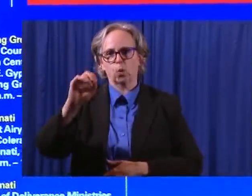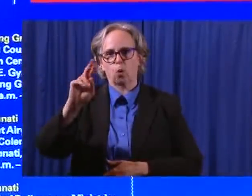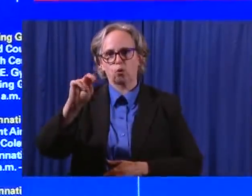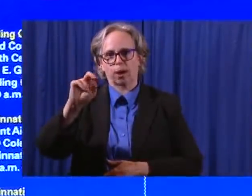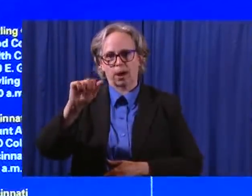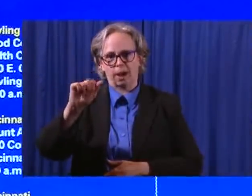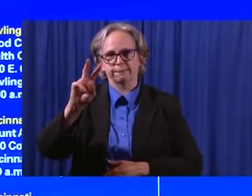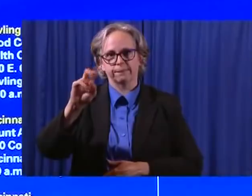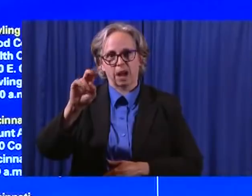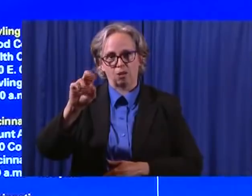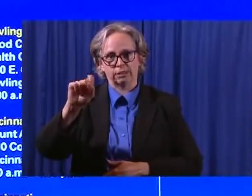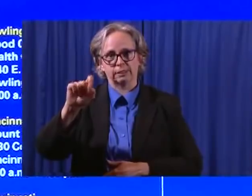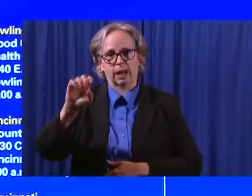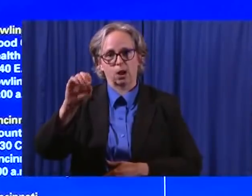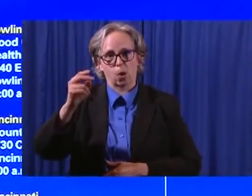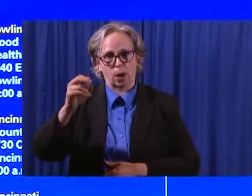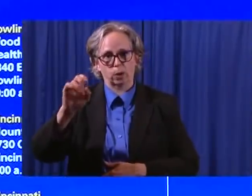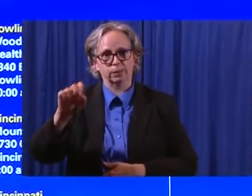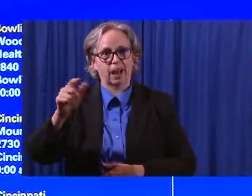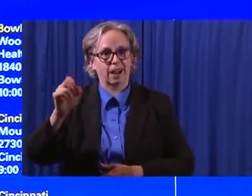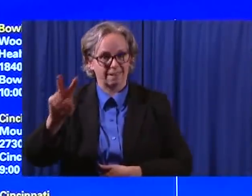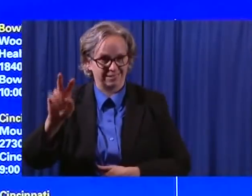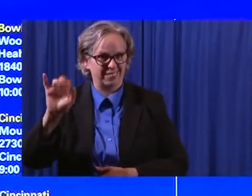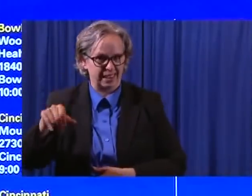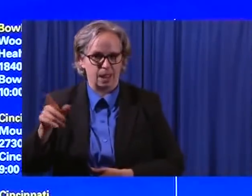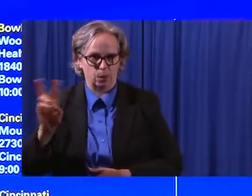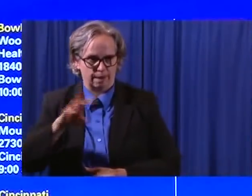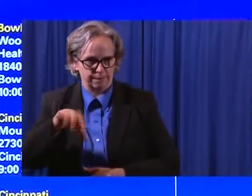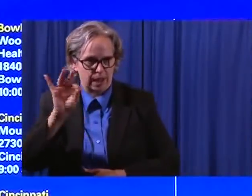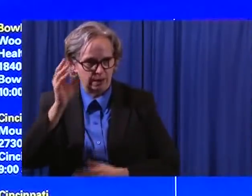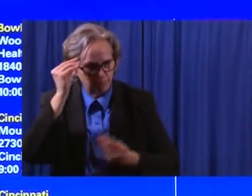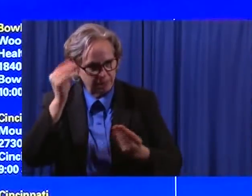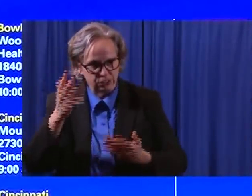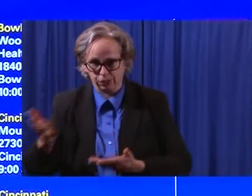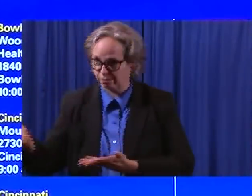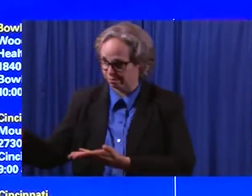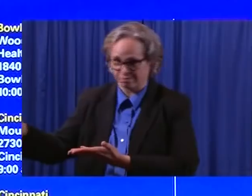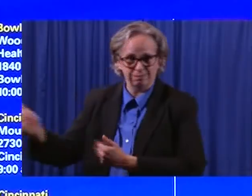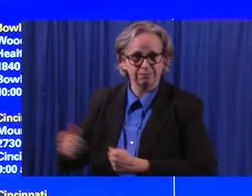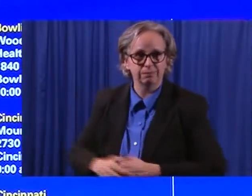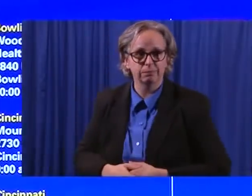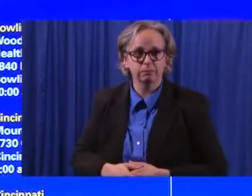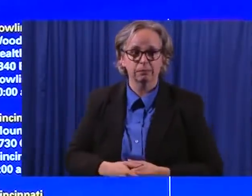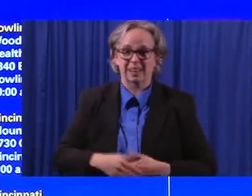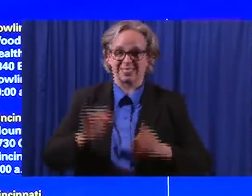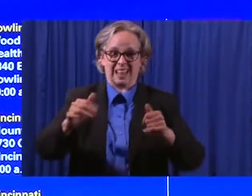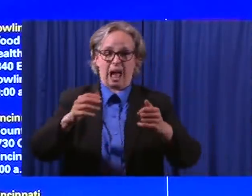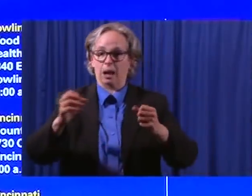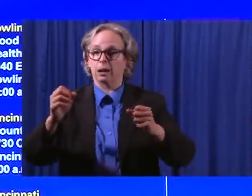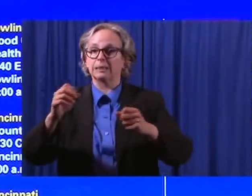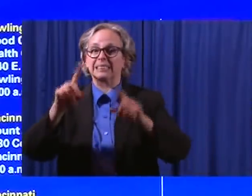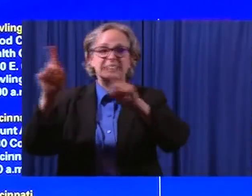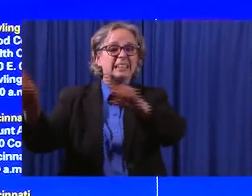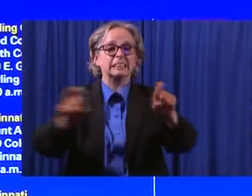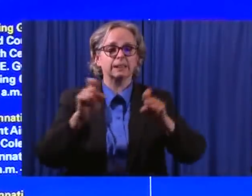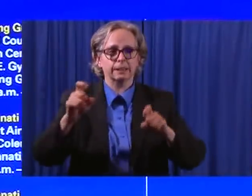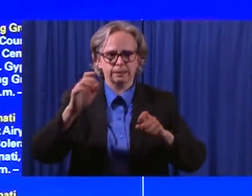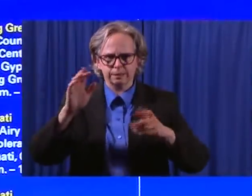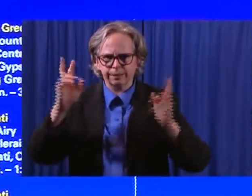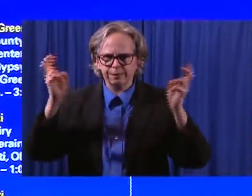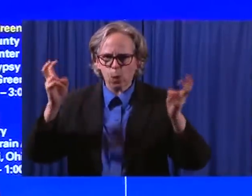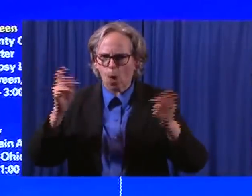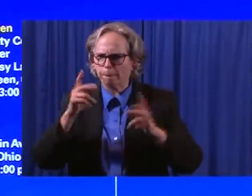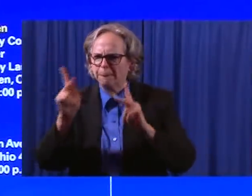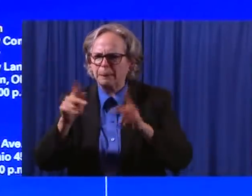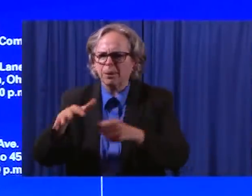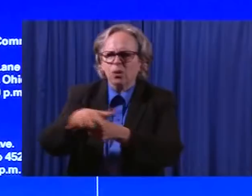coronavirus.ohio.gov. Our pop-up testing is focused on underserved areas, particularly minority communities. However, testing is open to anyone. Anyone